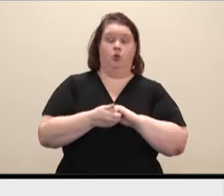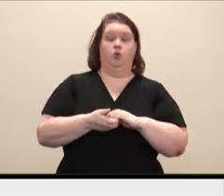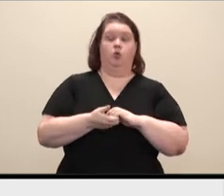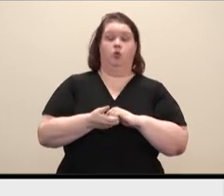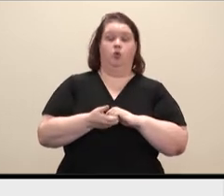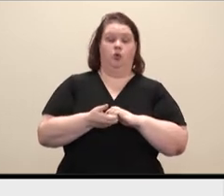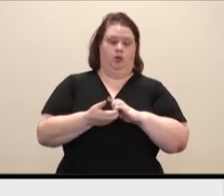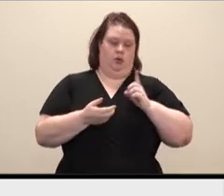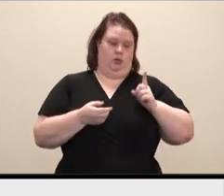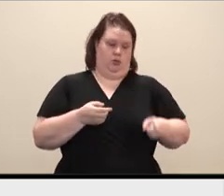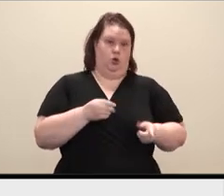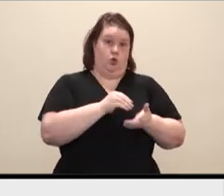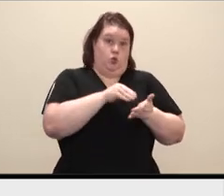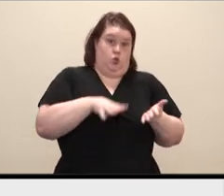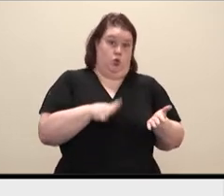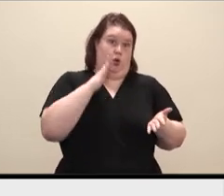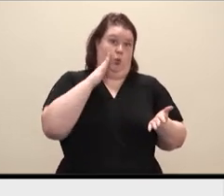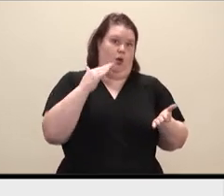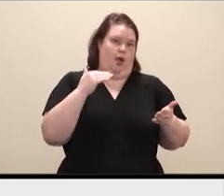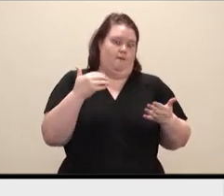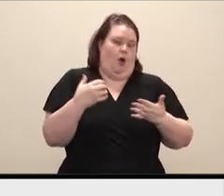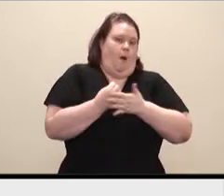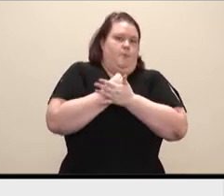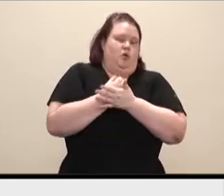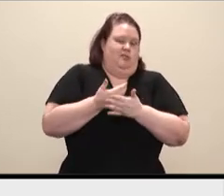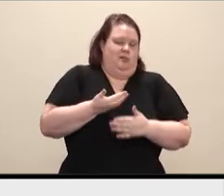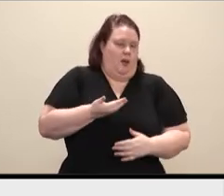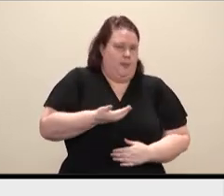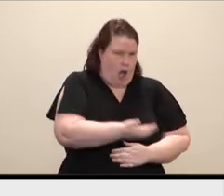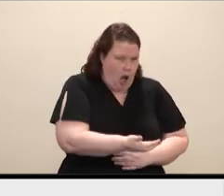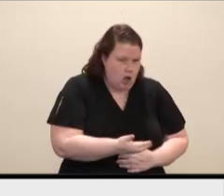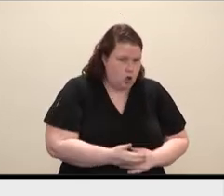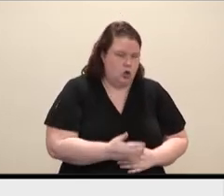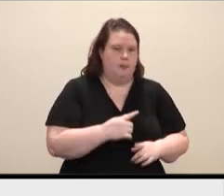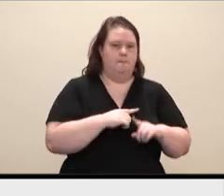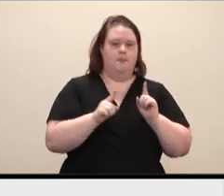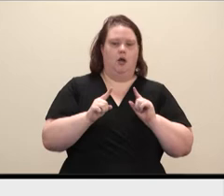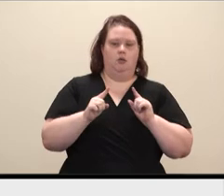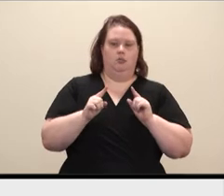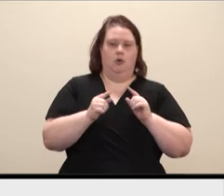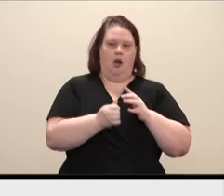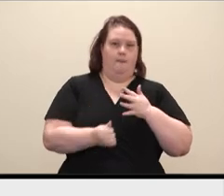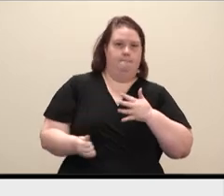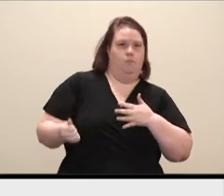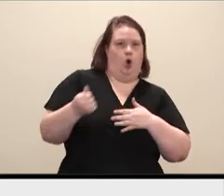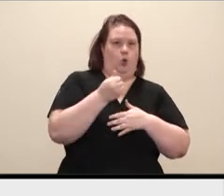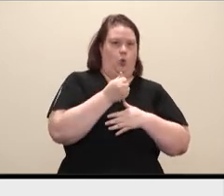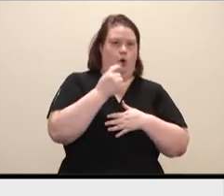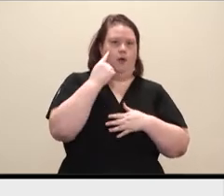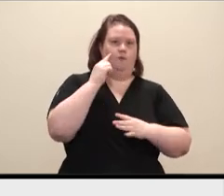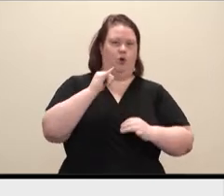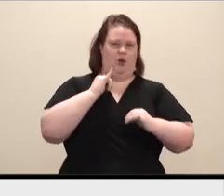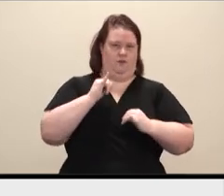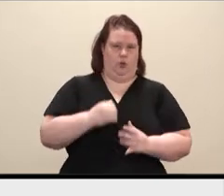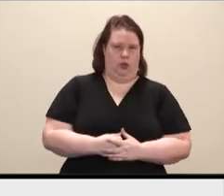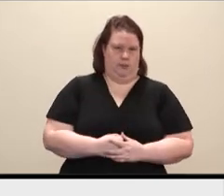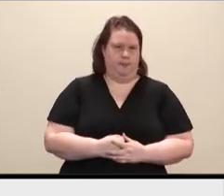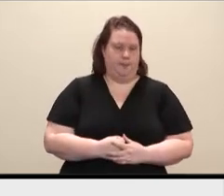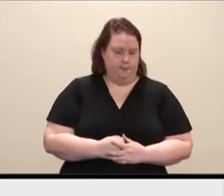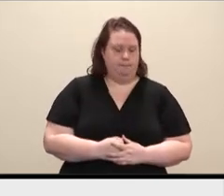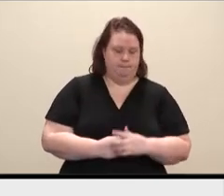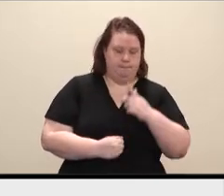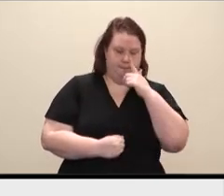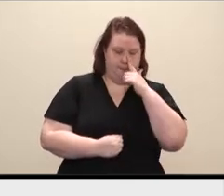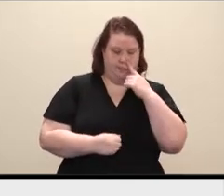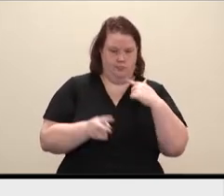to have, not necessarily be hired, but have priority in interviewing for jobs. So as we looked